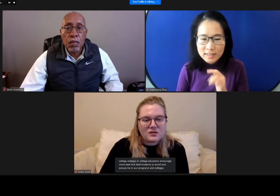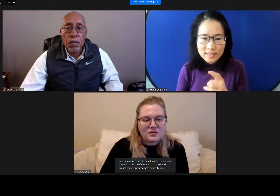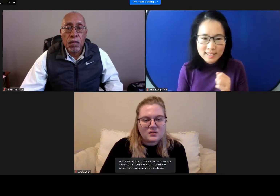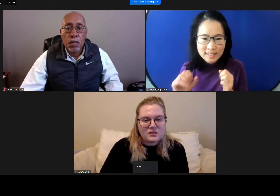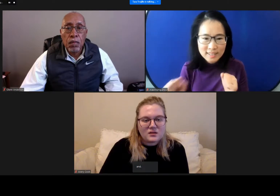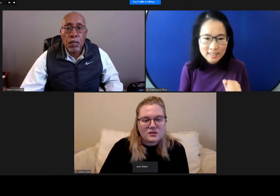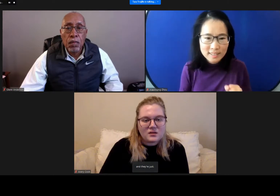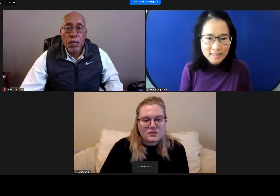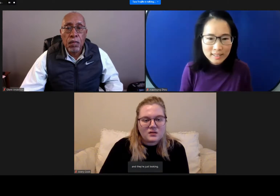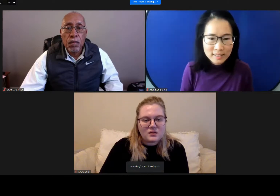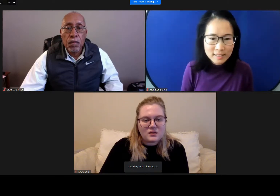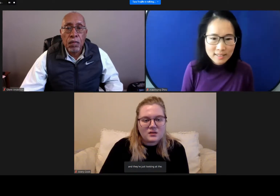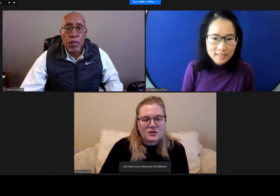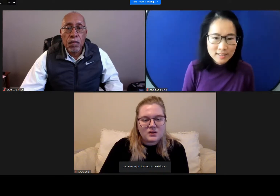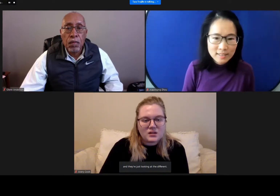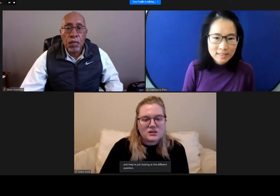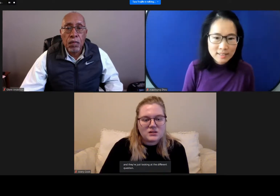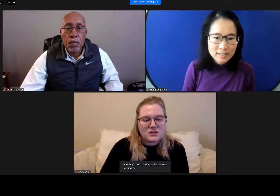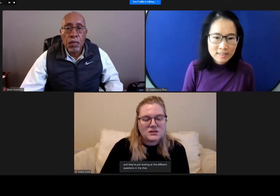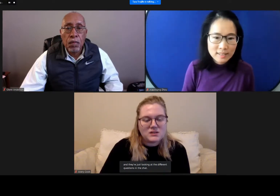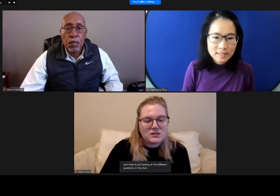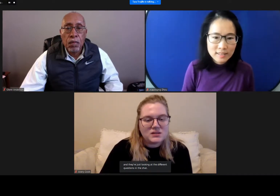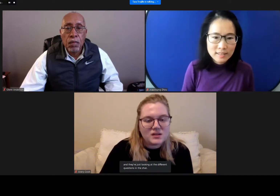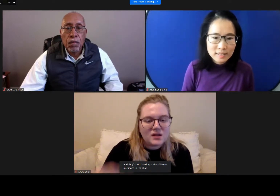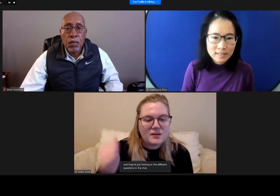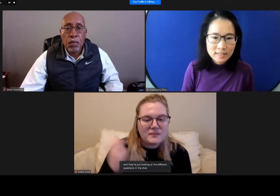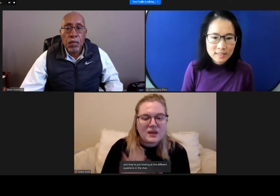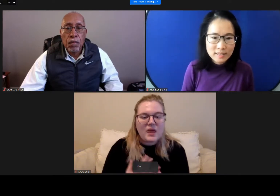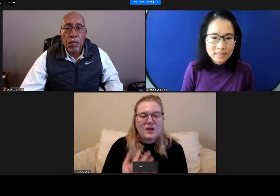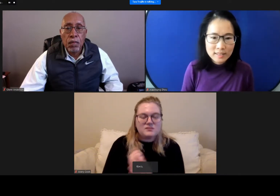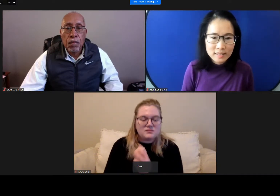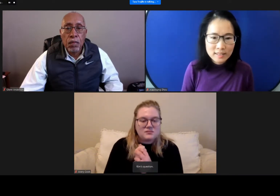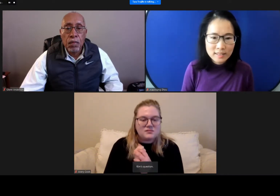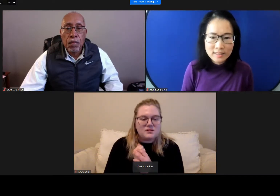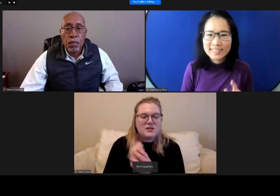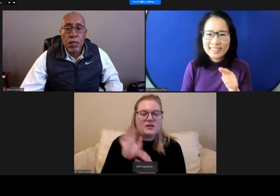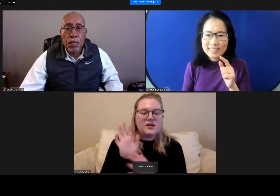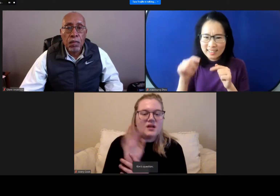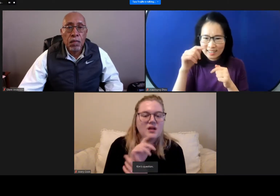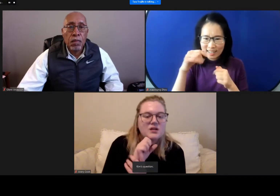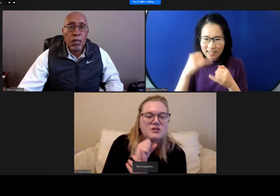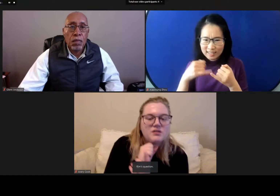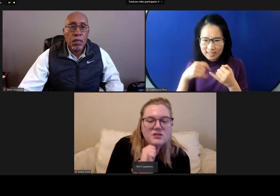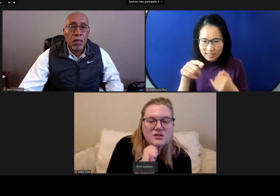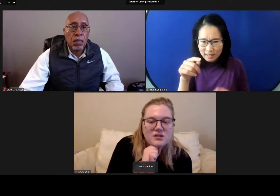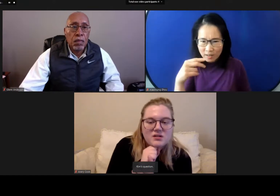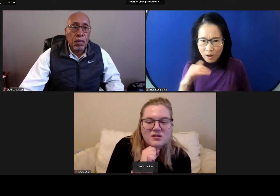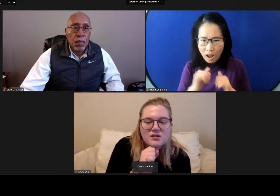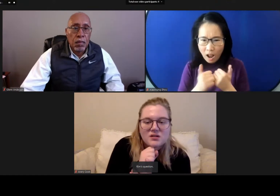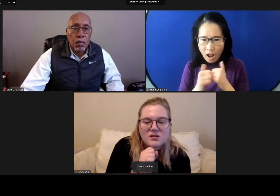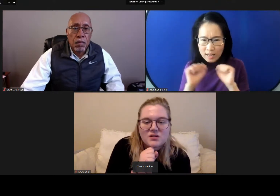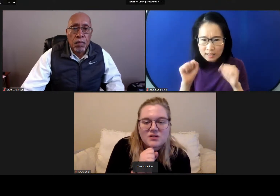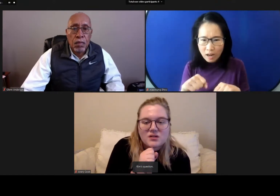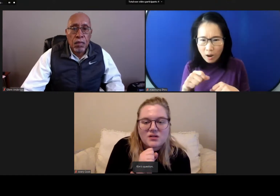And they're just looking at the different questions in the chat. Kim's question.